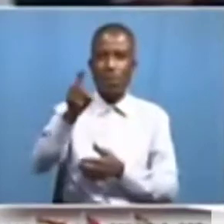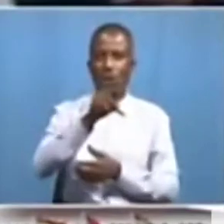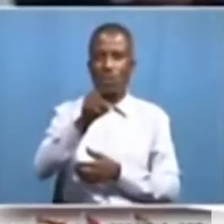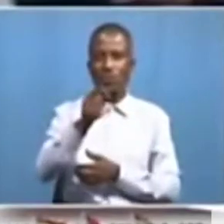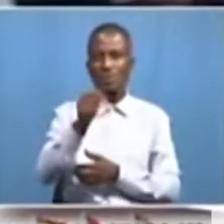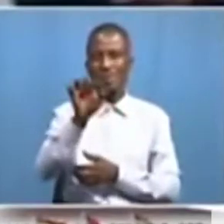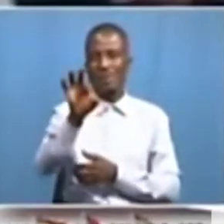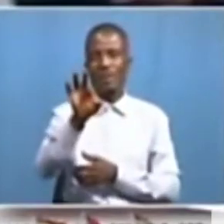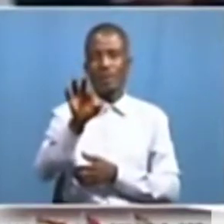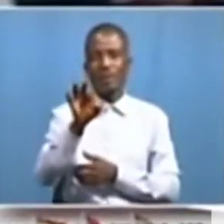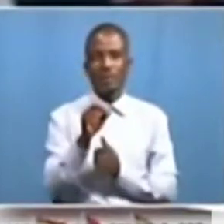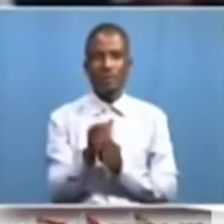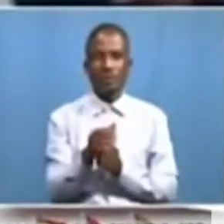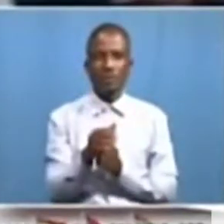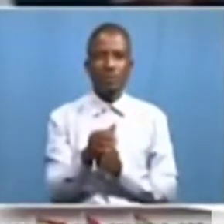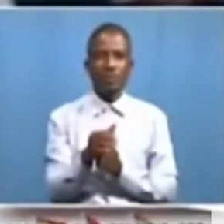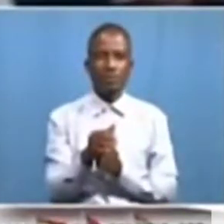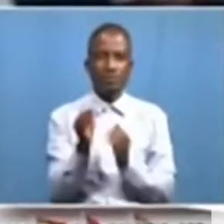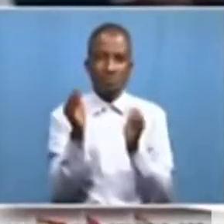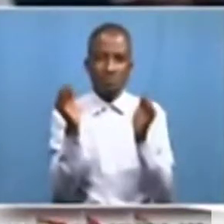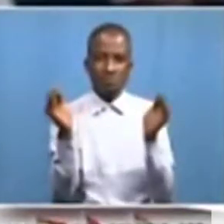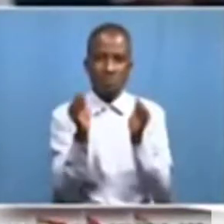13,249,129. That is into brackets